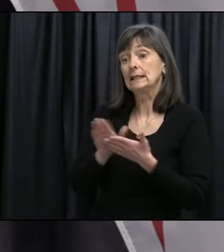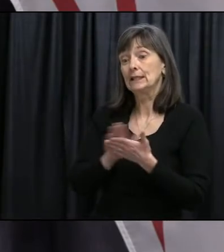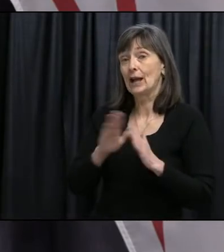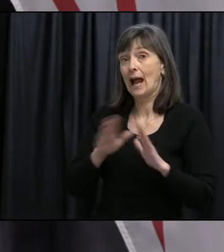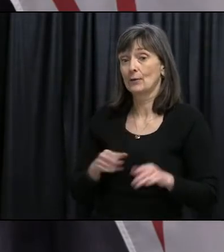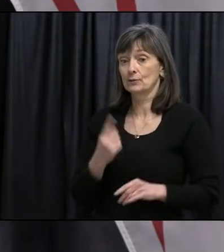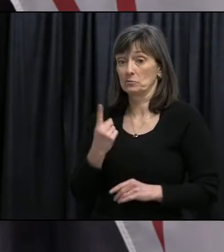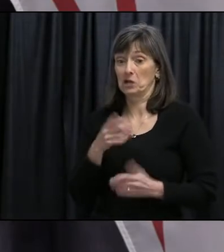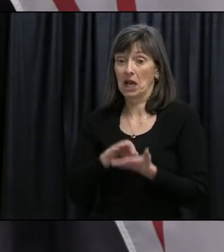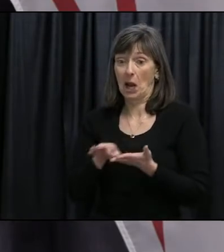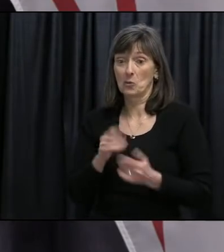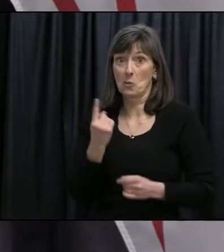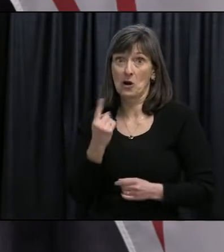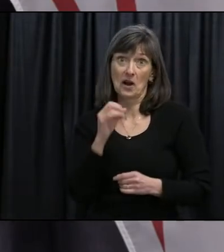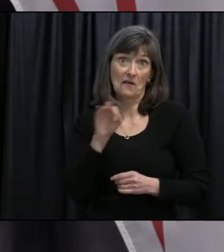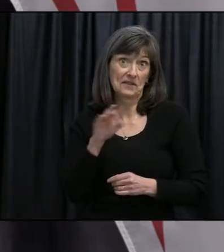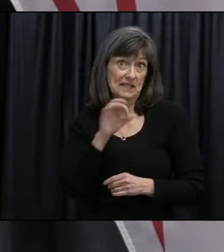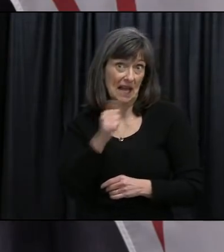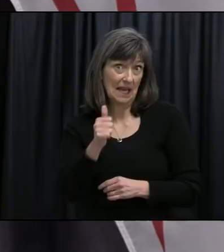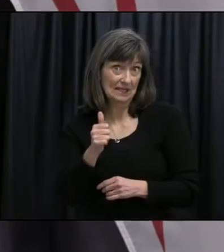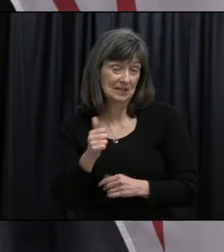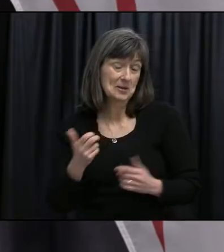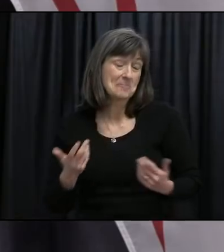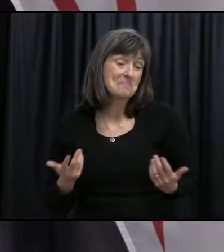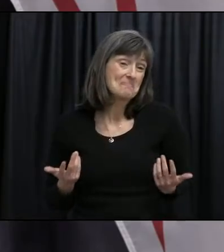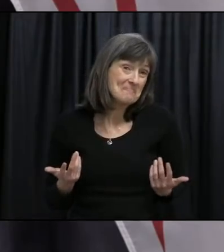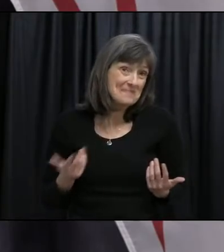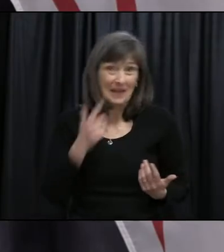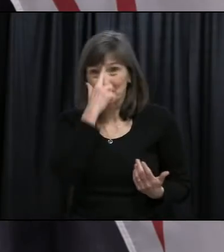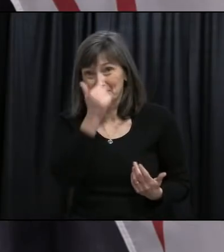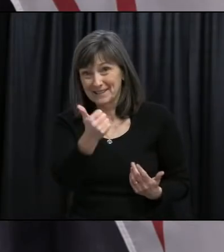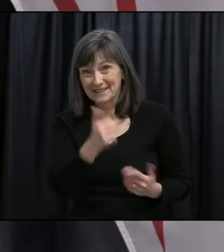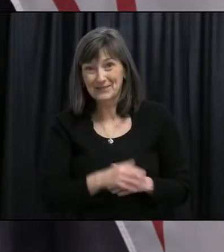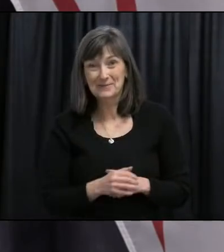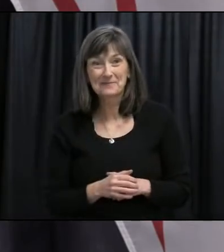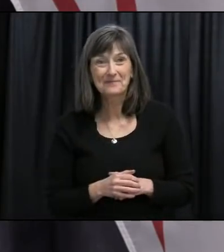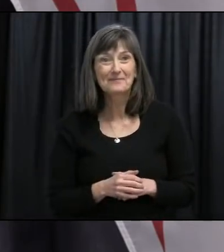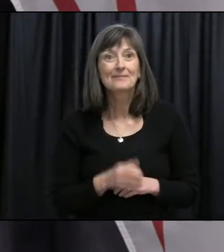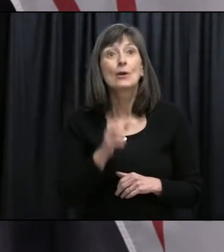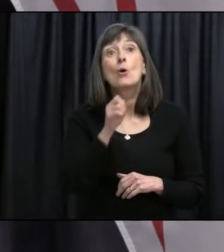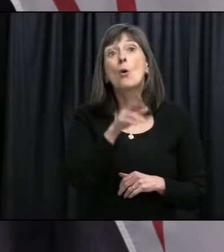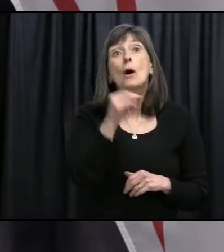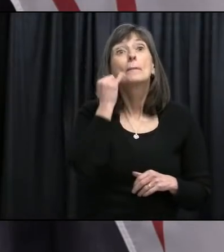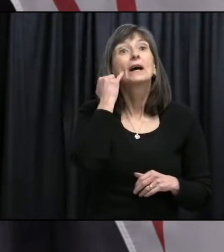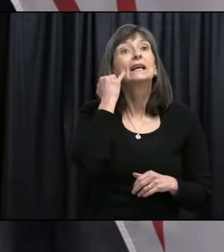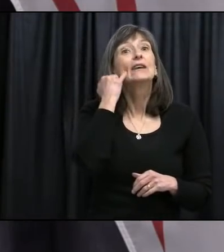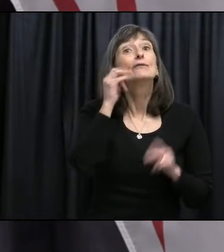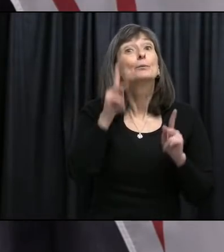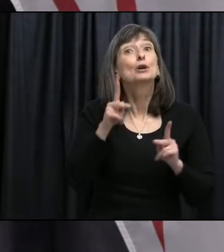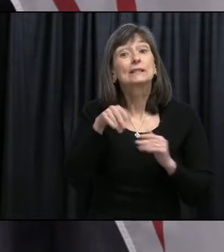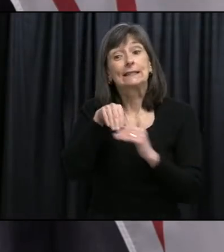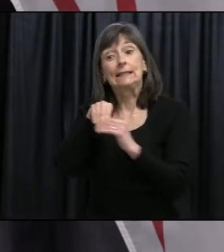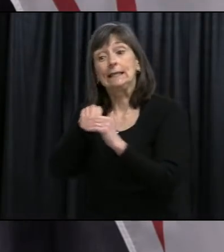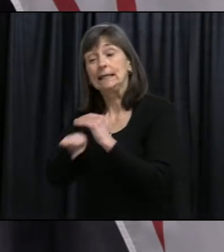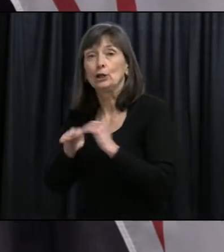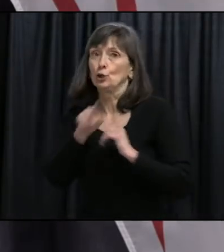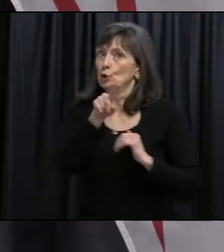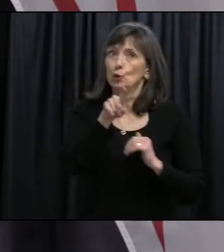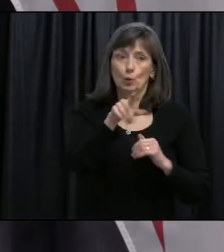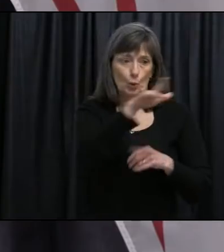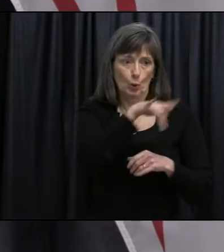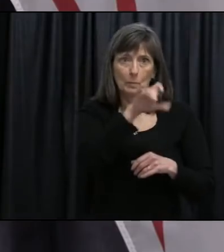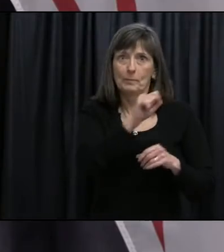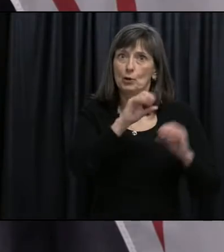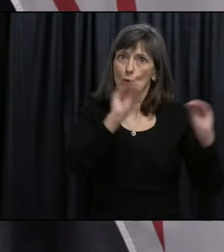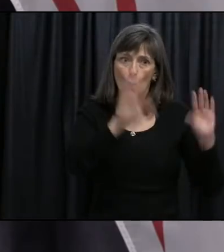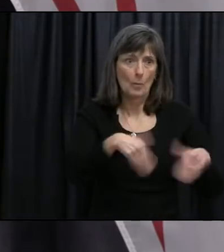So I think you need to consider that. I mean, the other option is that somebody comes in when you're not there. It's a little bit different. The risk is not quite the same.